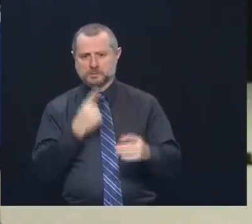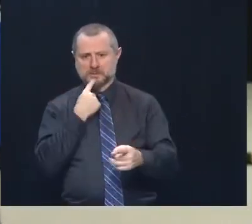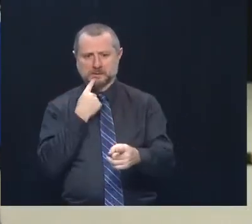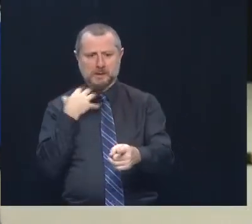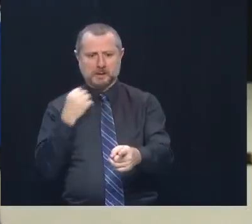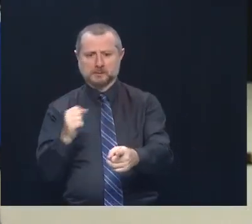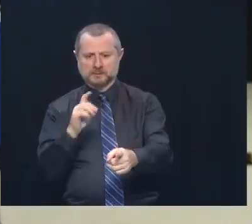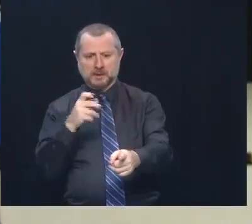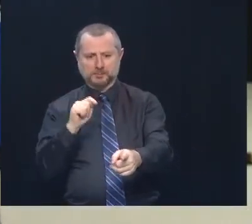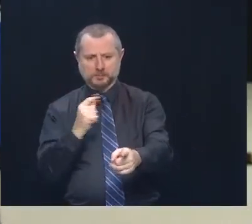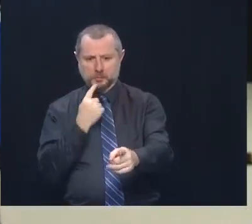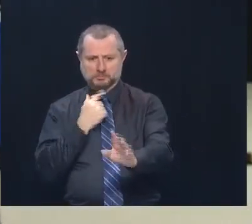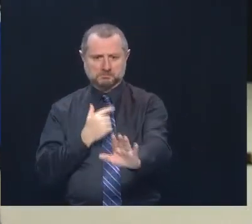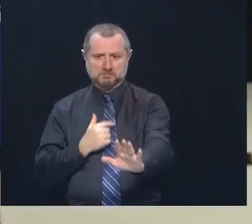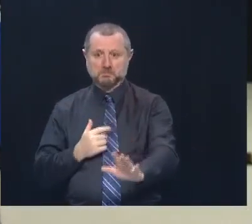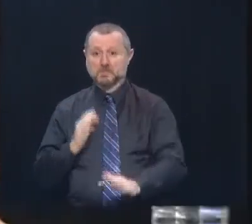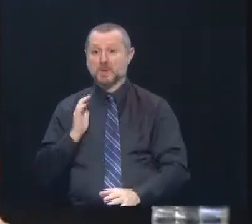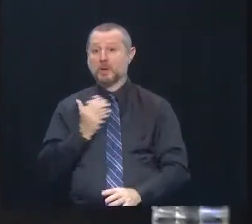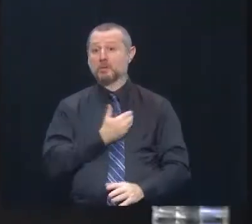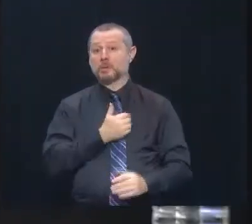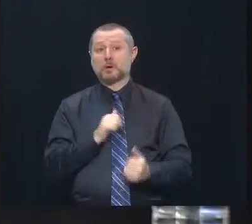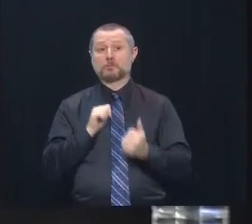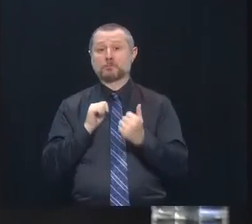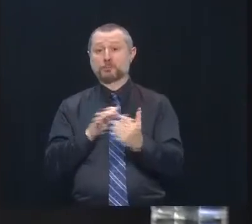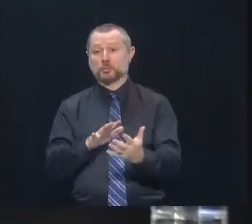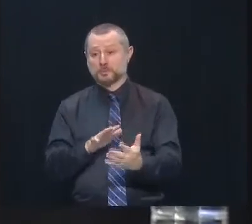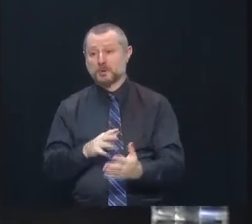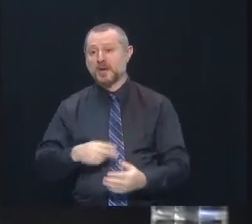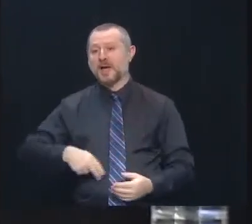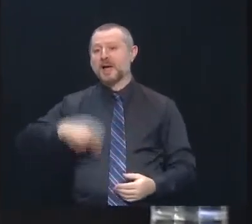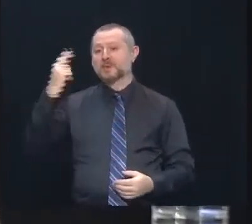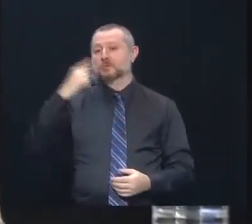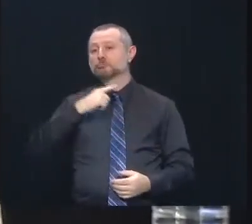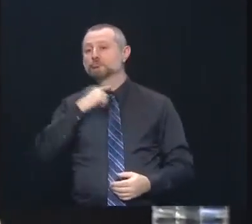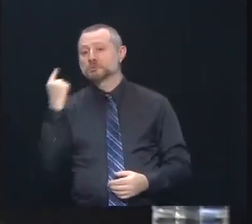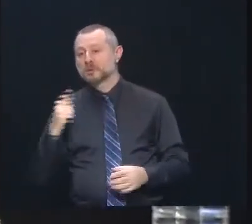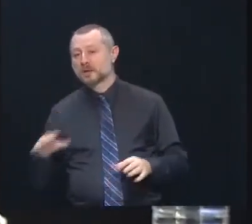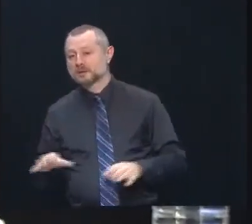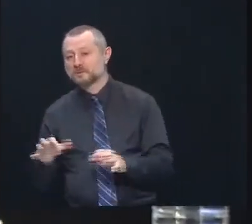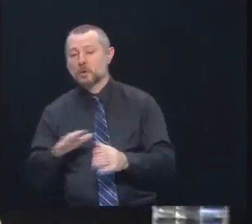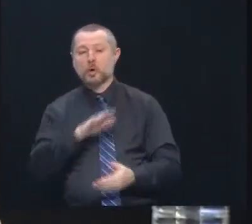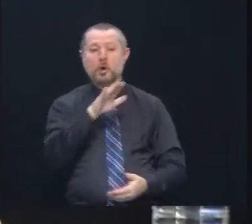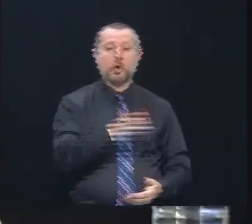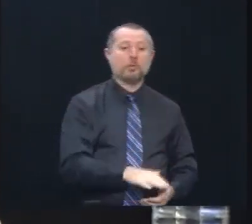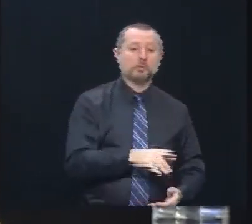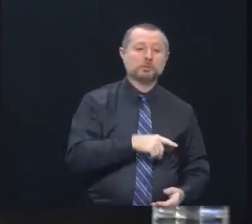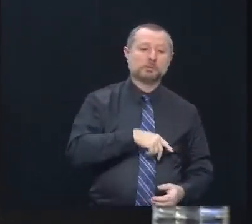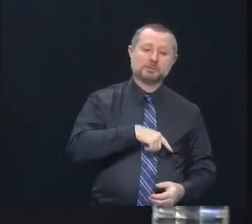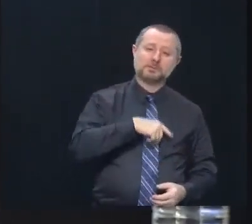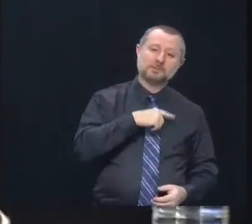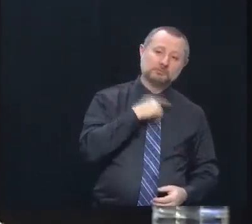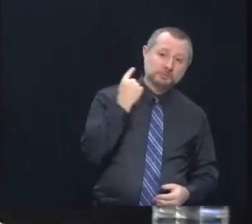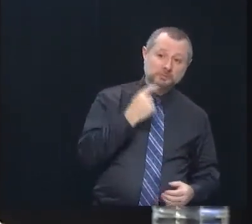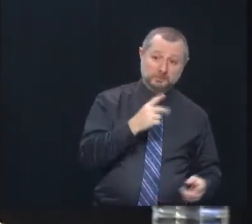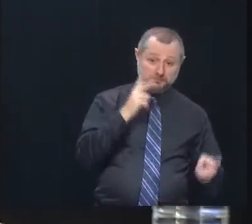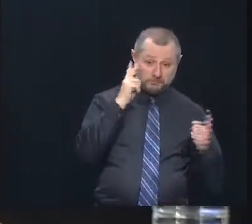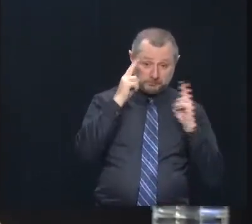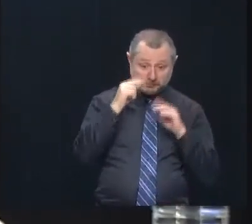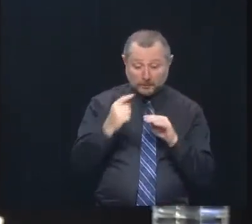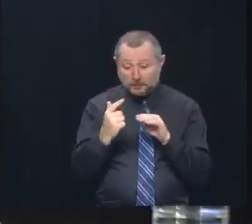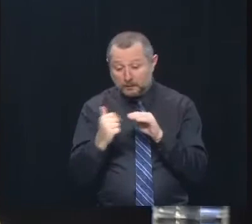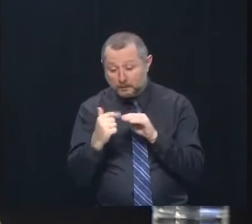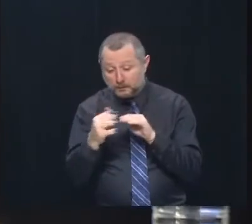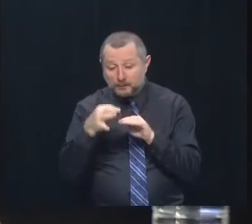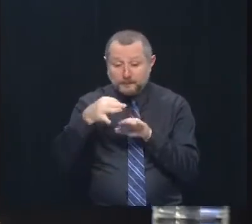the approach. It's about the high-risk activities, the low-risk activities. When you're in a beauty salon getting your nails done, if you're getting your hair